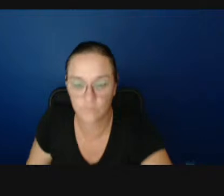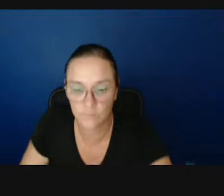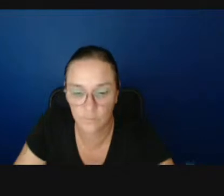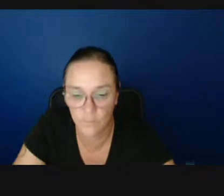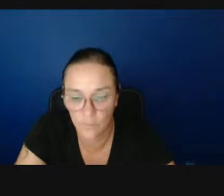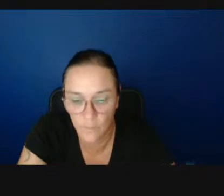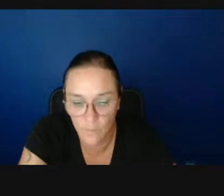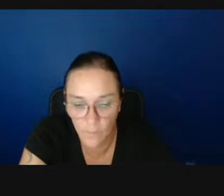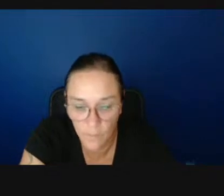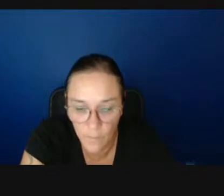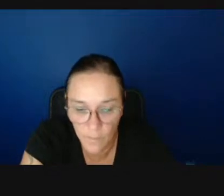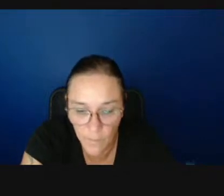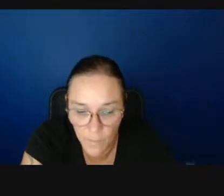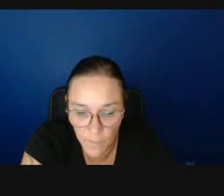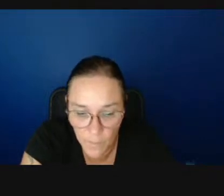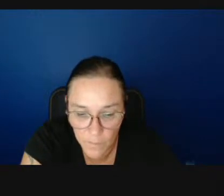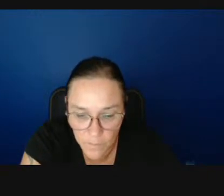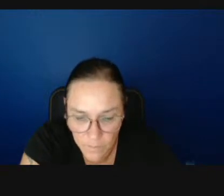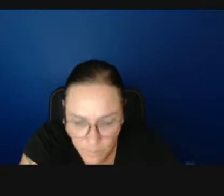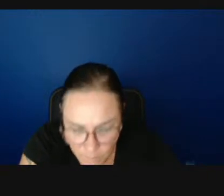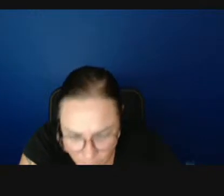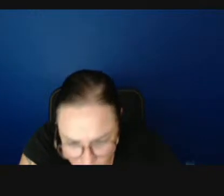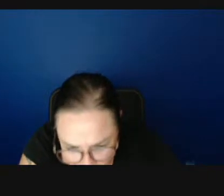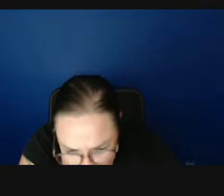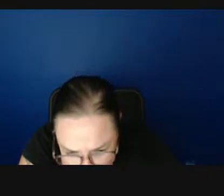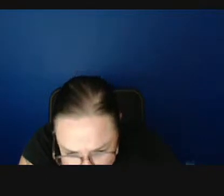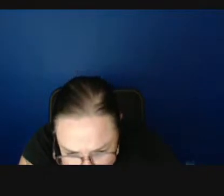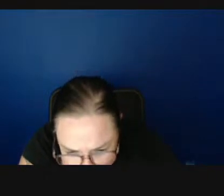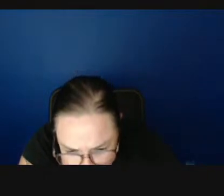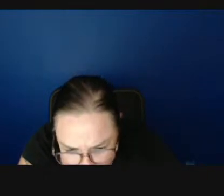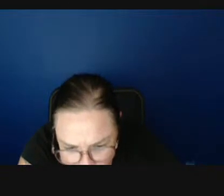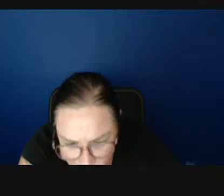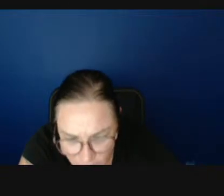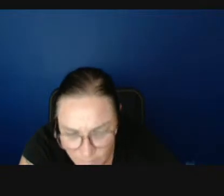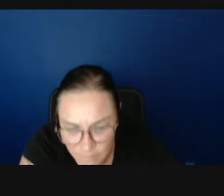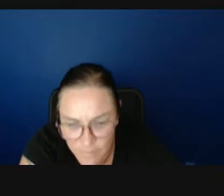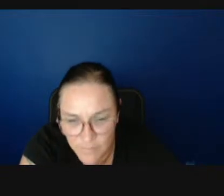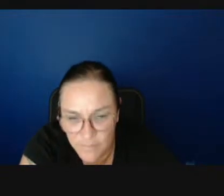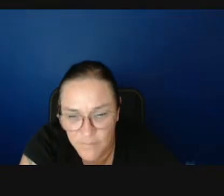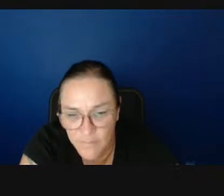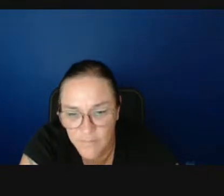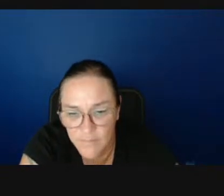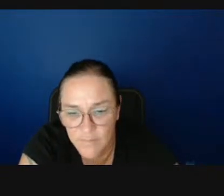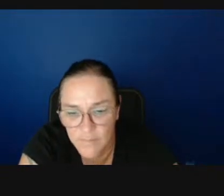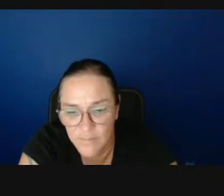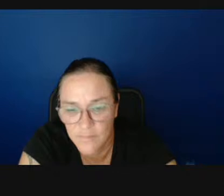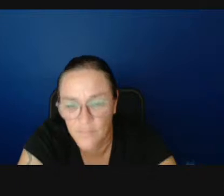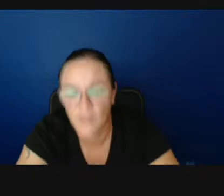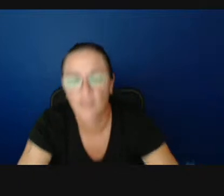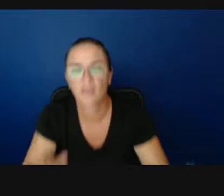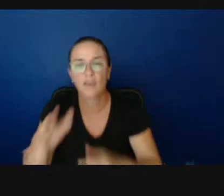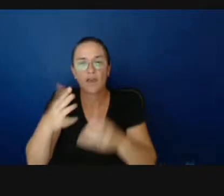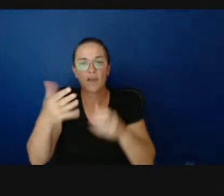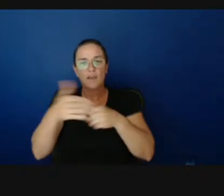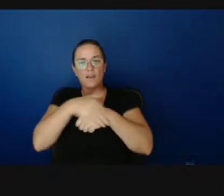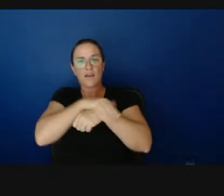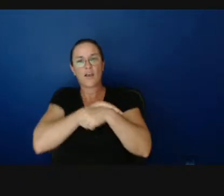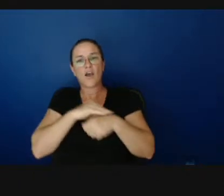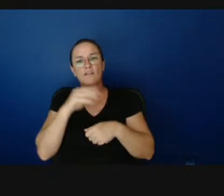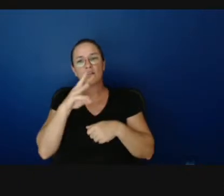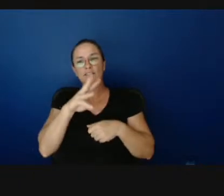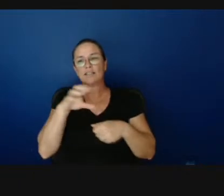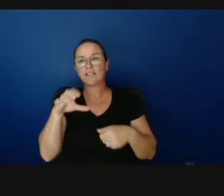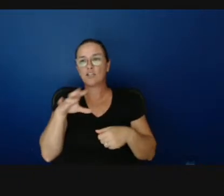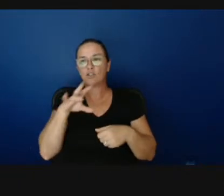from January 2nd, sorry. The eruption covered 673 acres of the caldera floor with